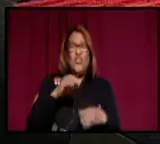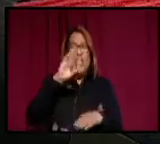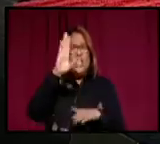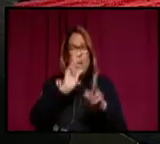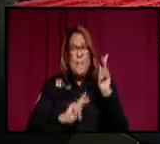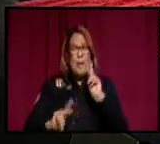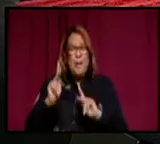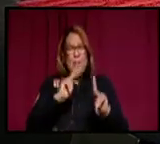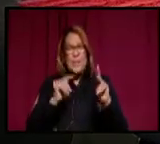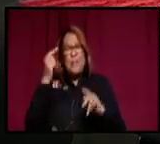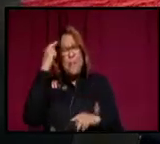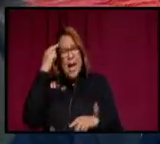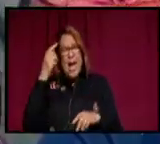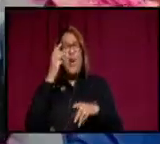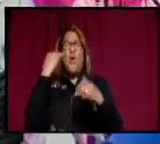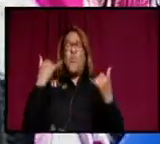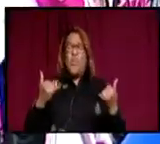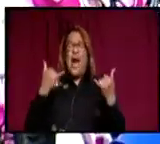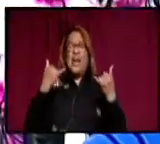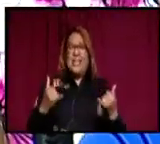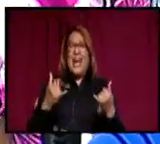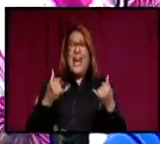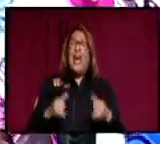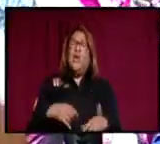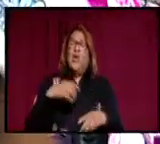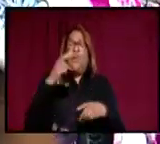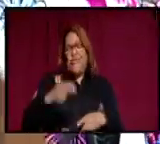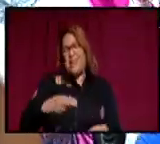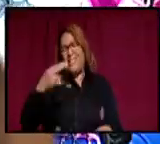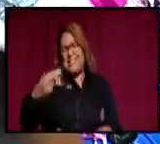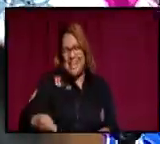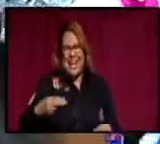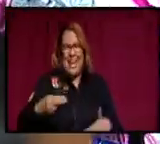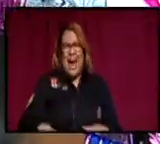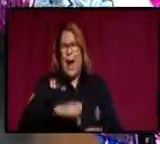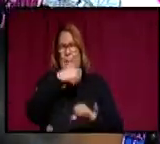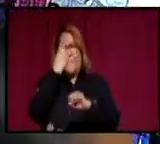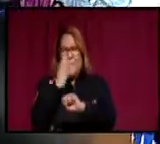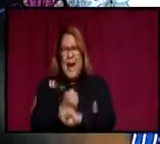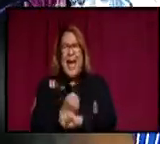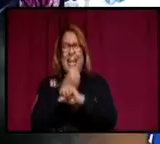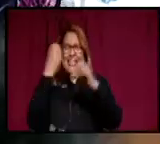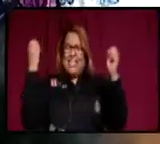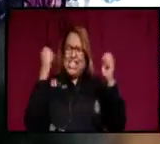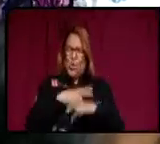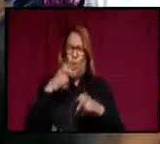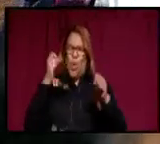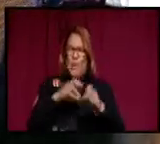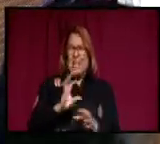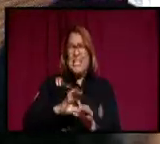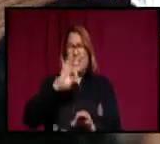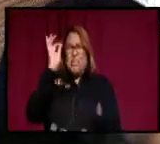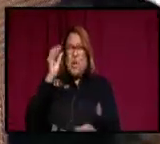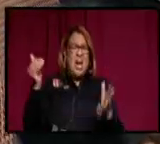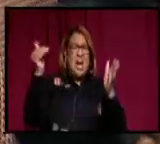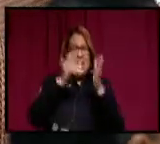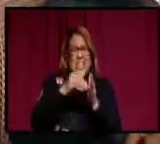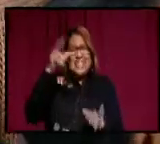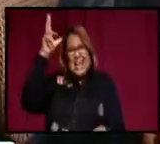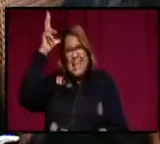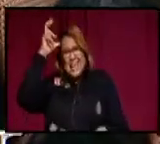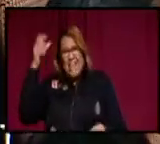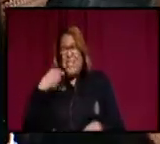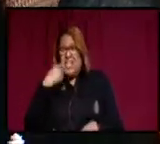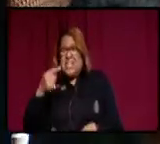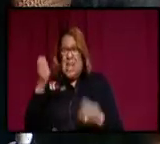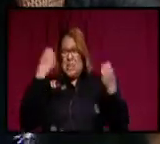now, Father, we come against mind racing, mind binding, mind tormenting spirits. We come against that devil that tell